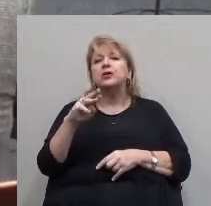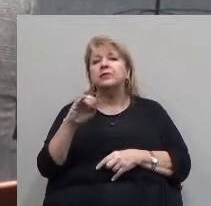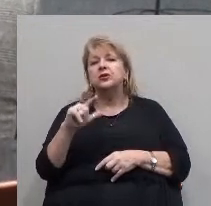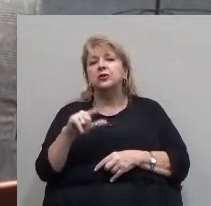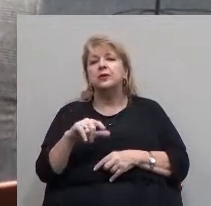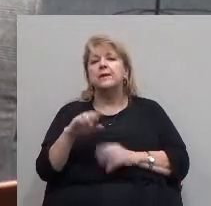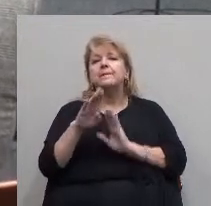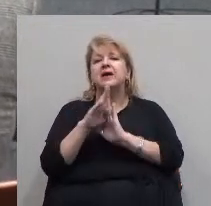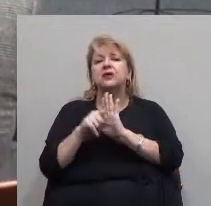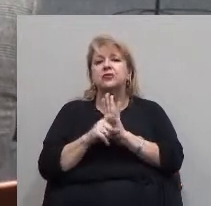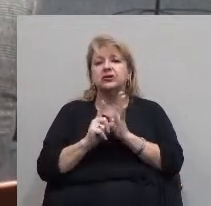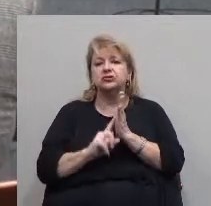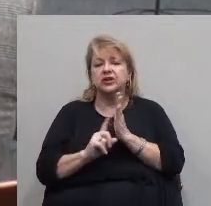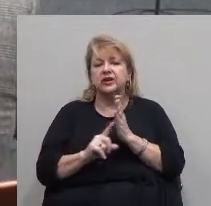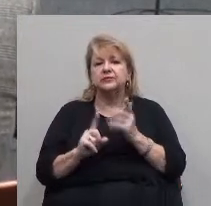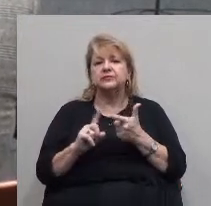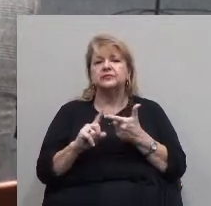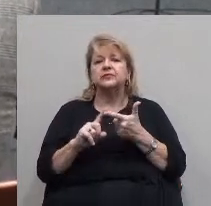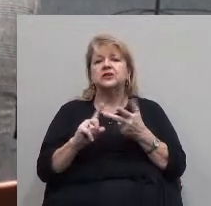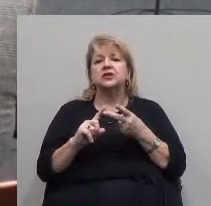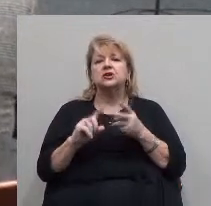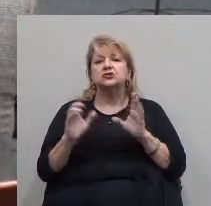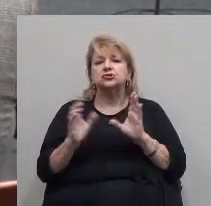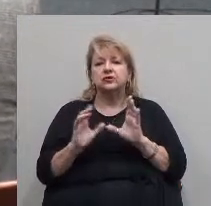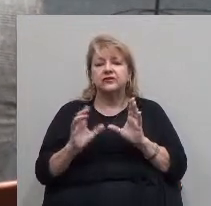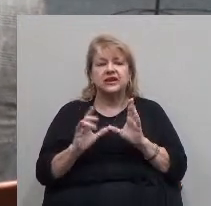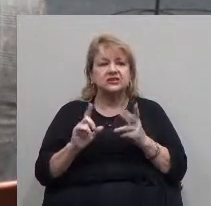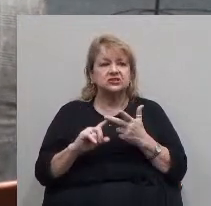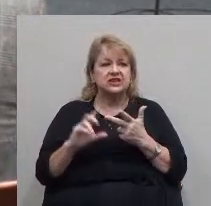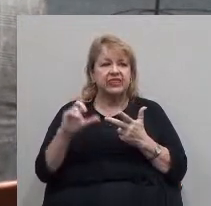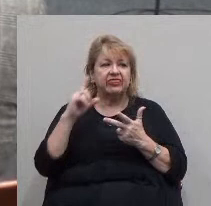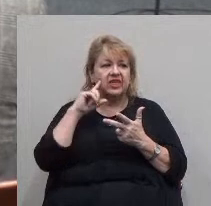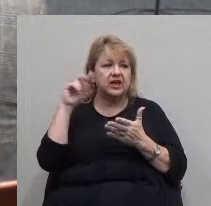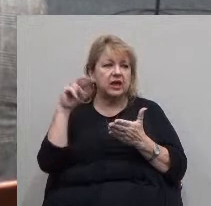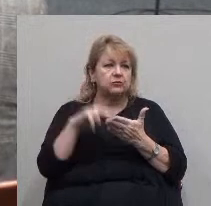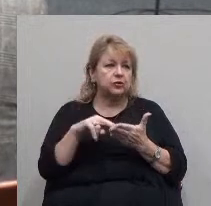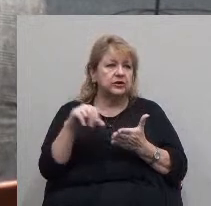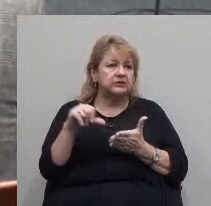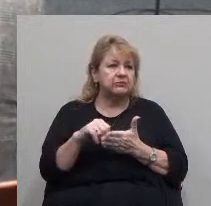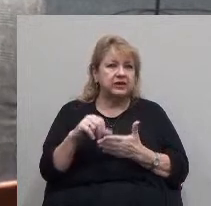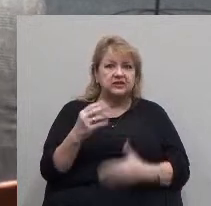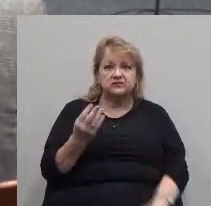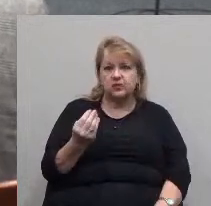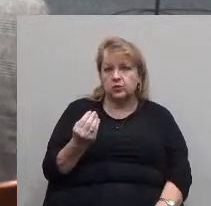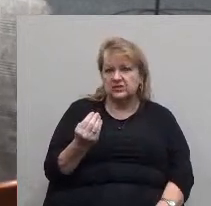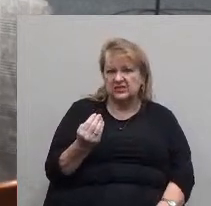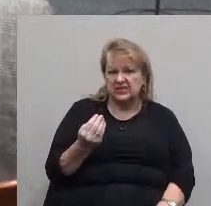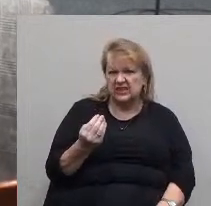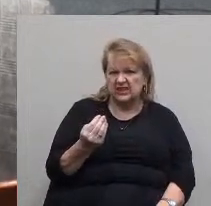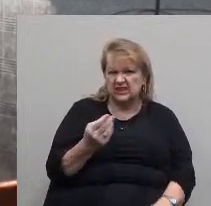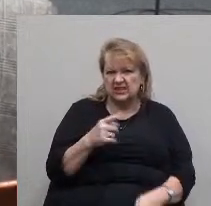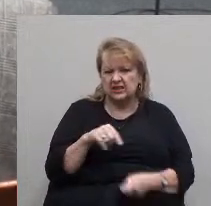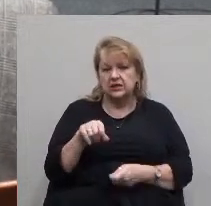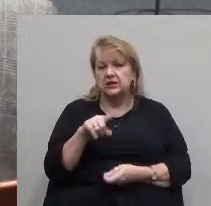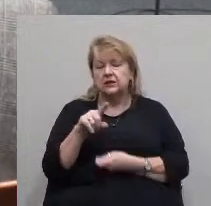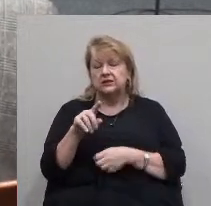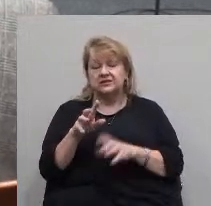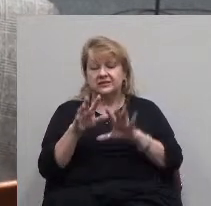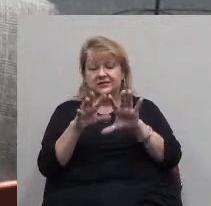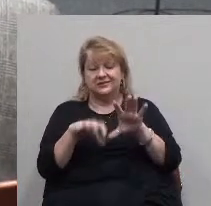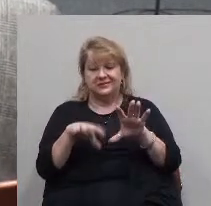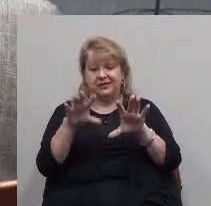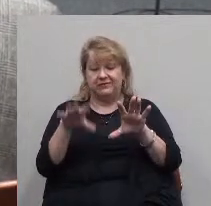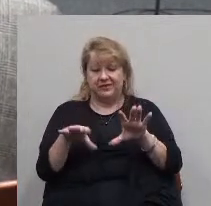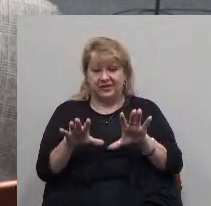background check and certification, I guess I'm looking at page 14 and 15, all this stuff.